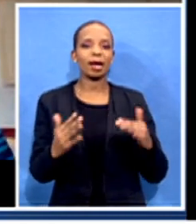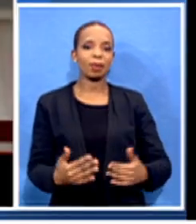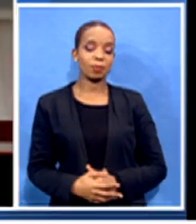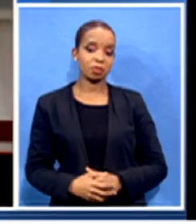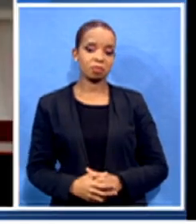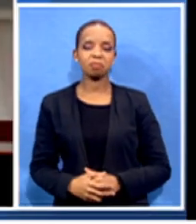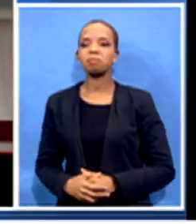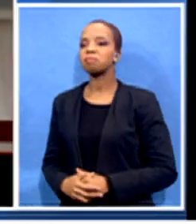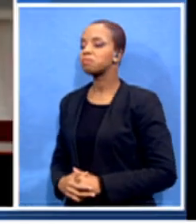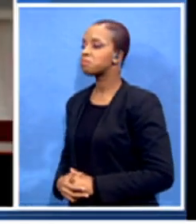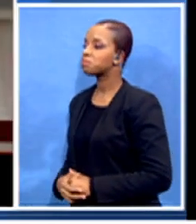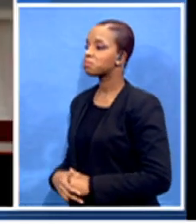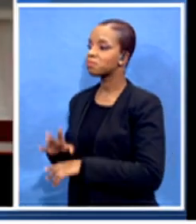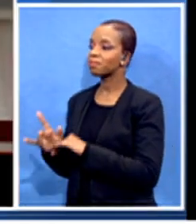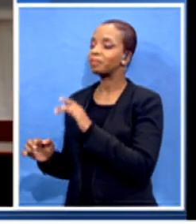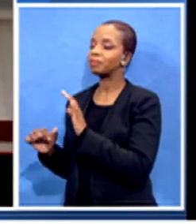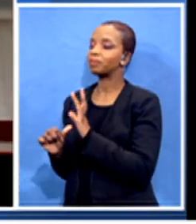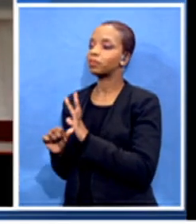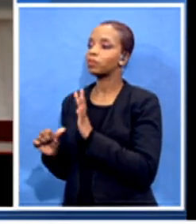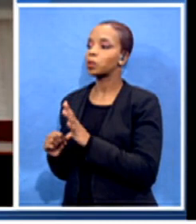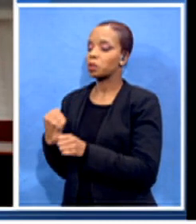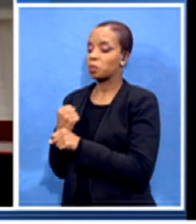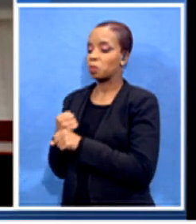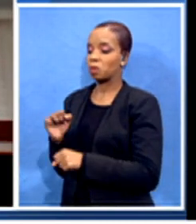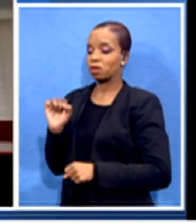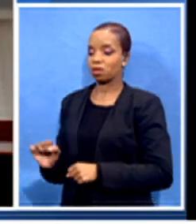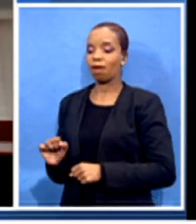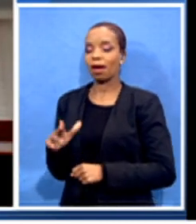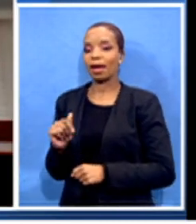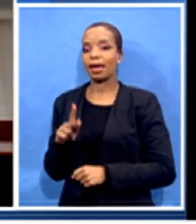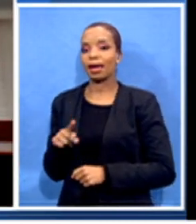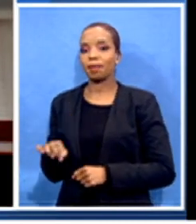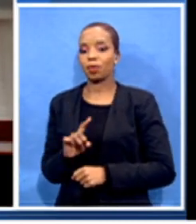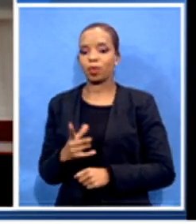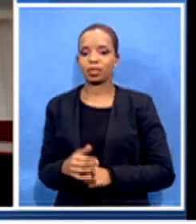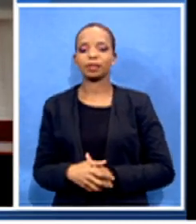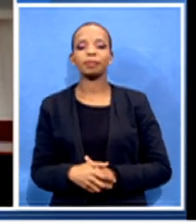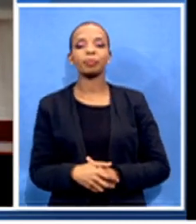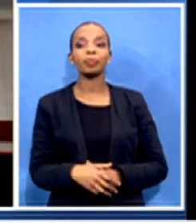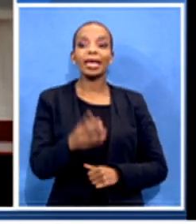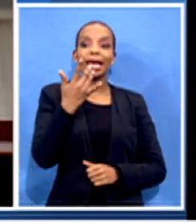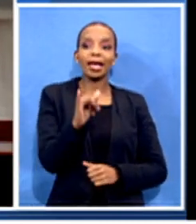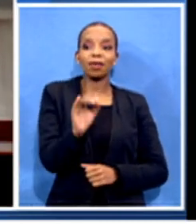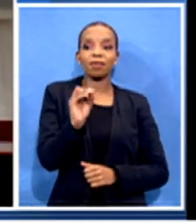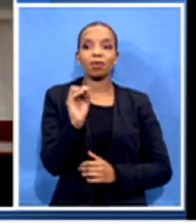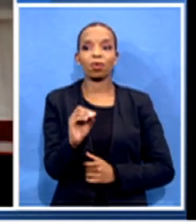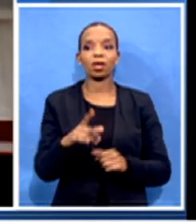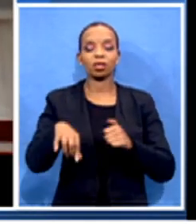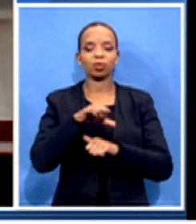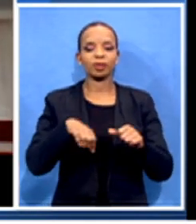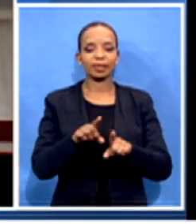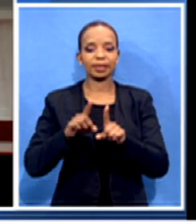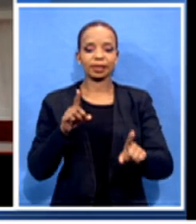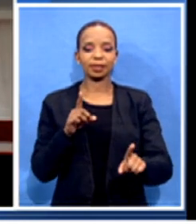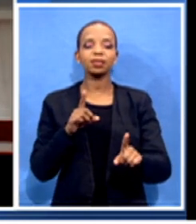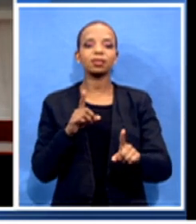Well, the most significant functions of this app is that if you compromise the social distance with someone